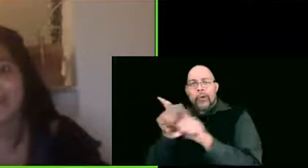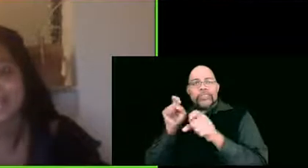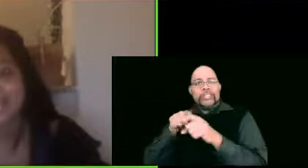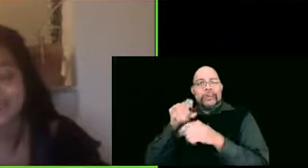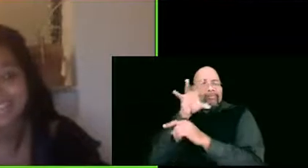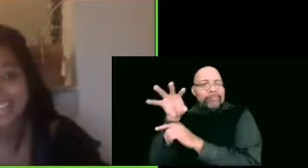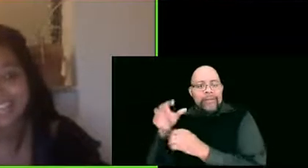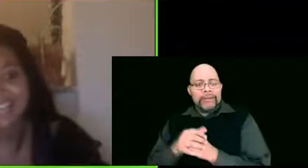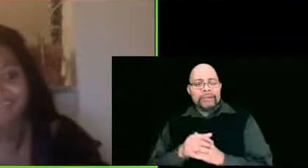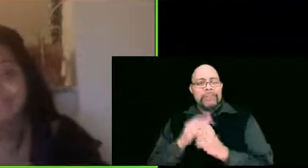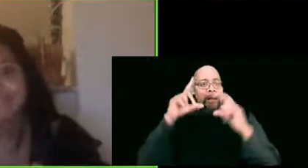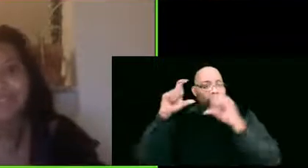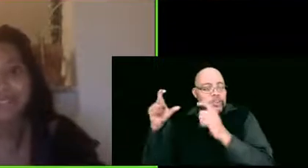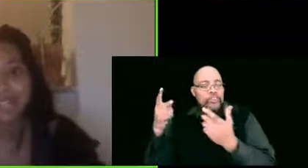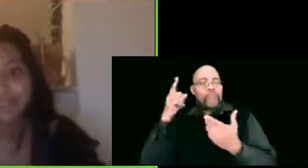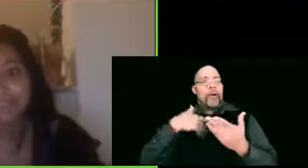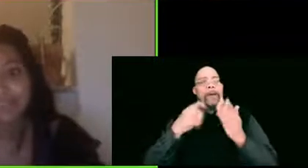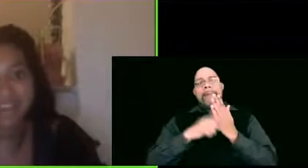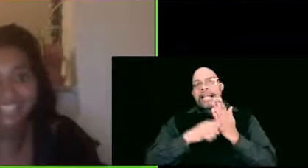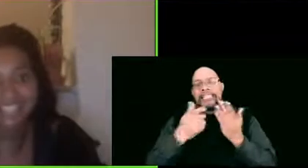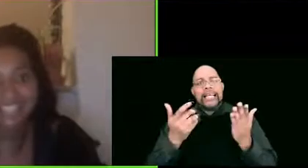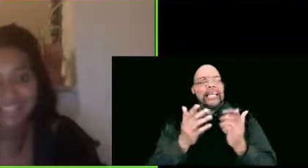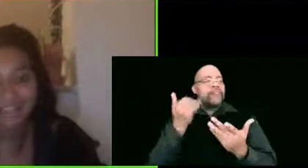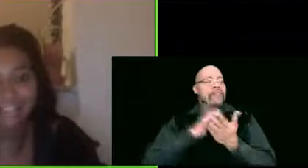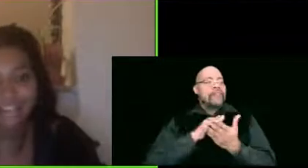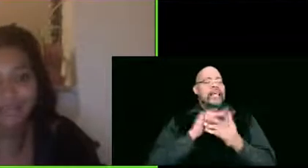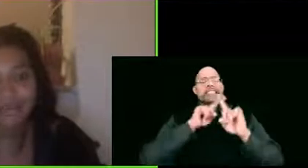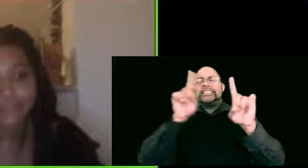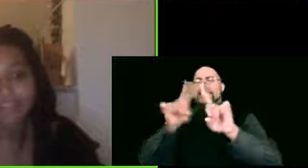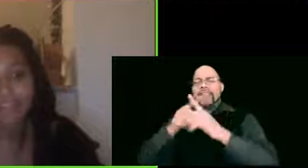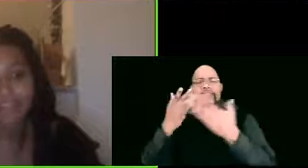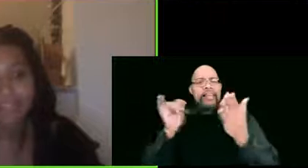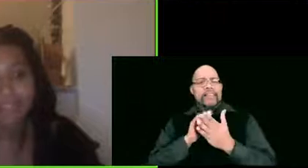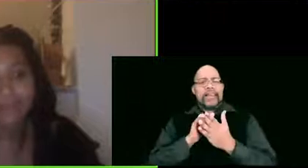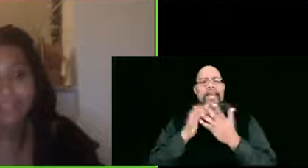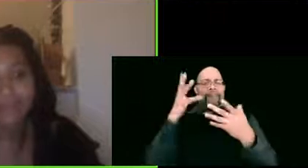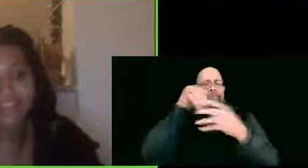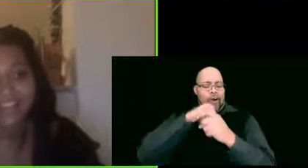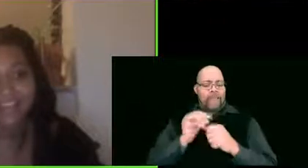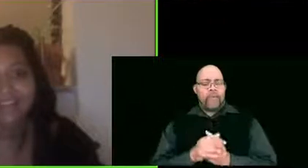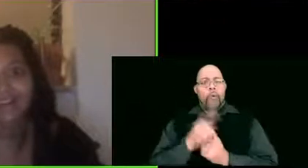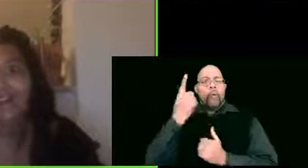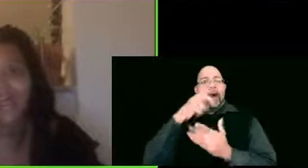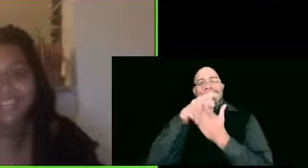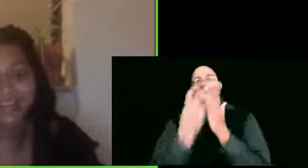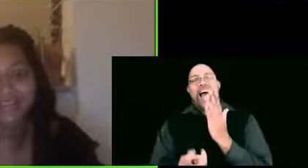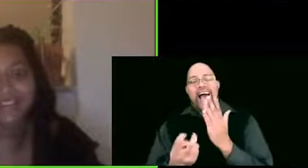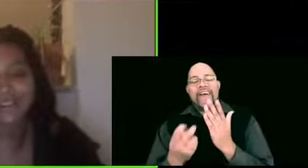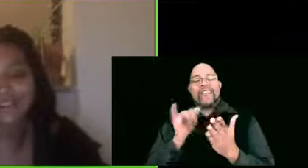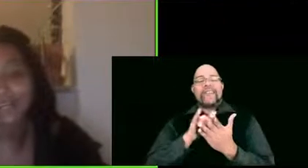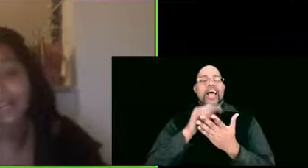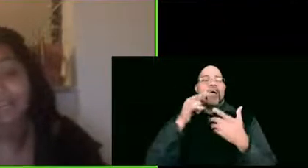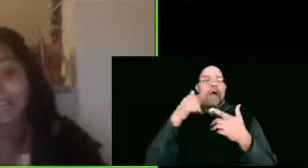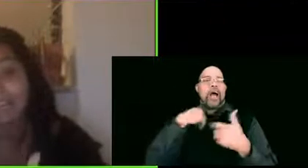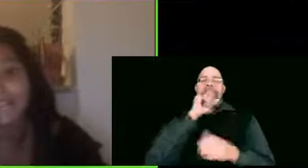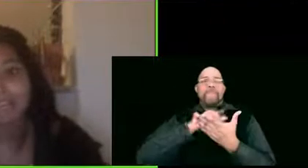but then I might also need to be taking photos that would be for a magazine. So there's kind of all different things that are coming into play on one dive.